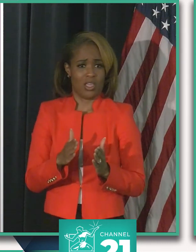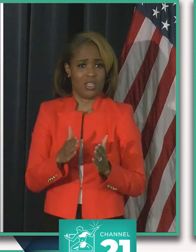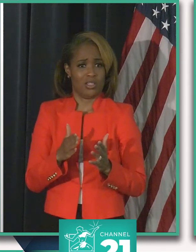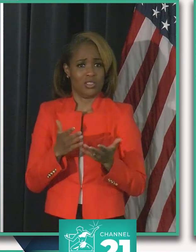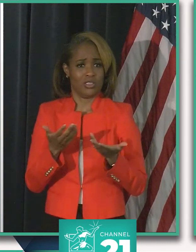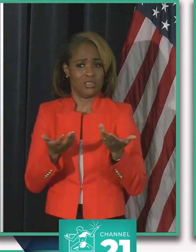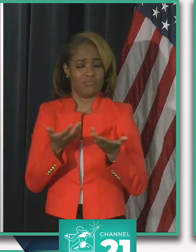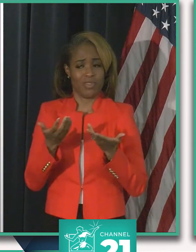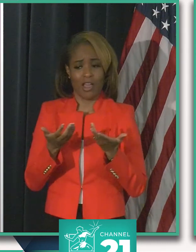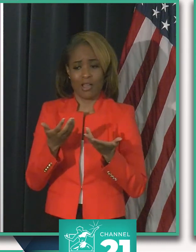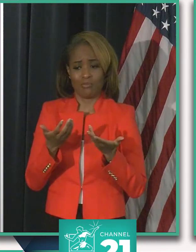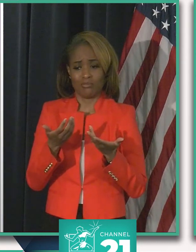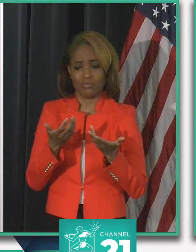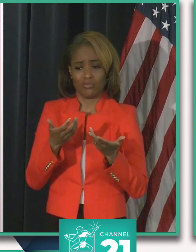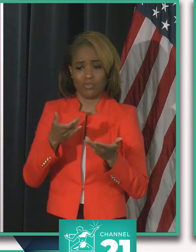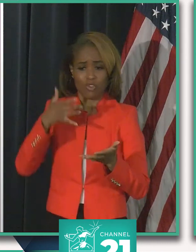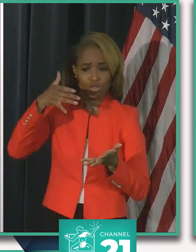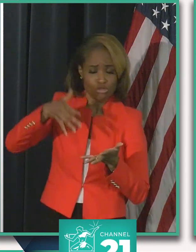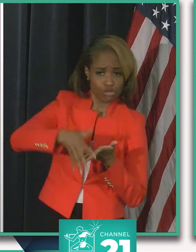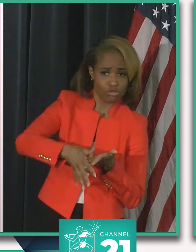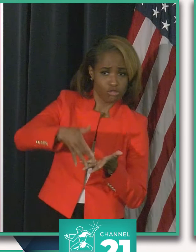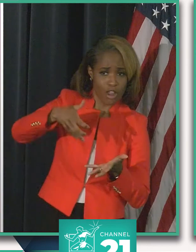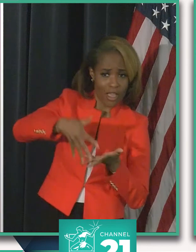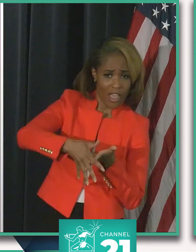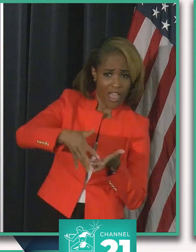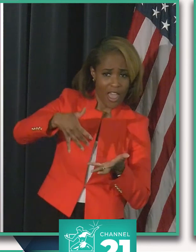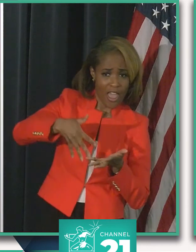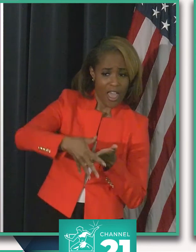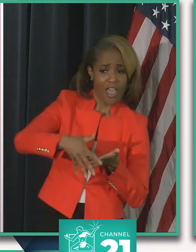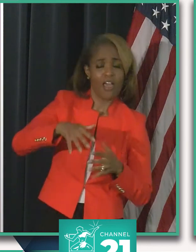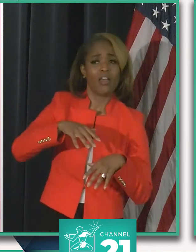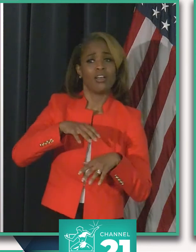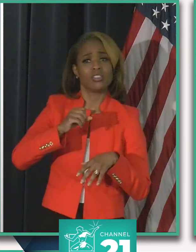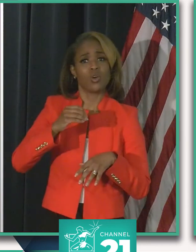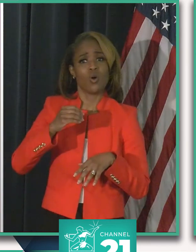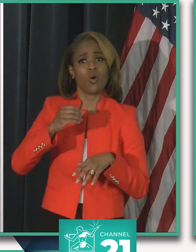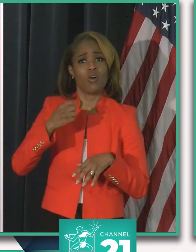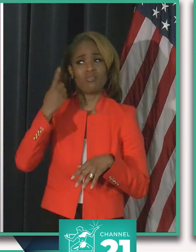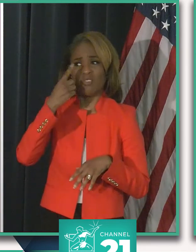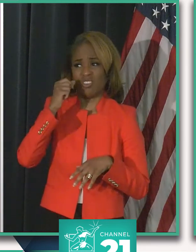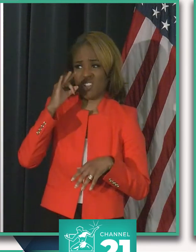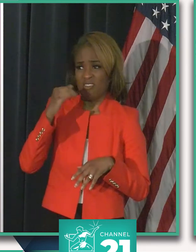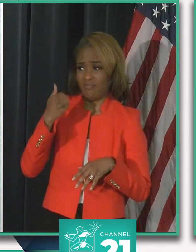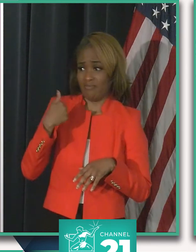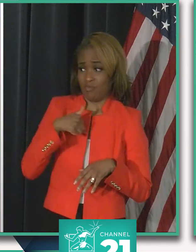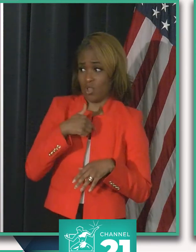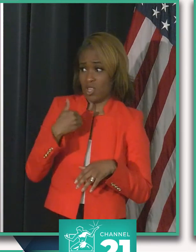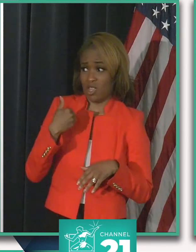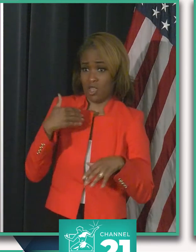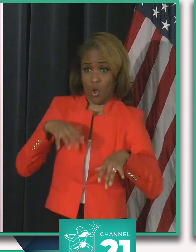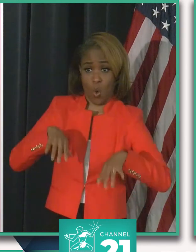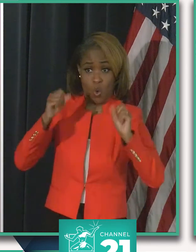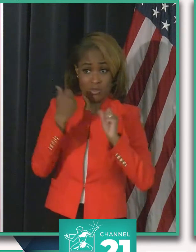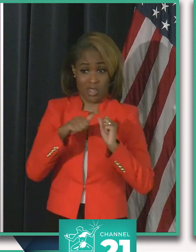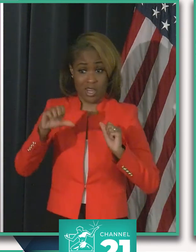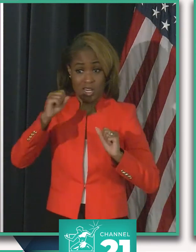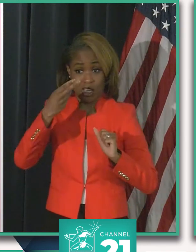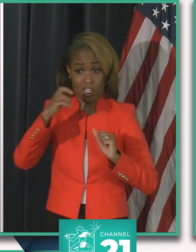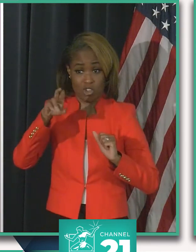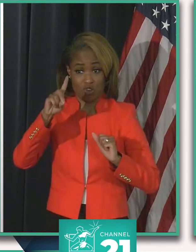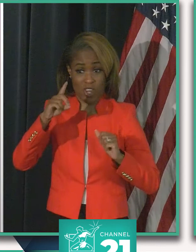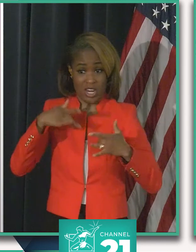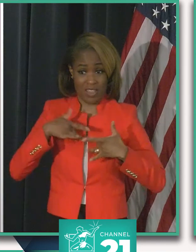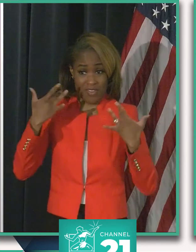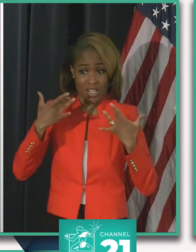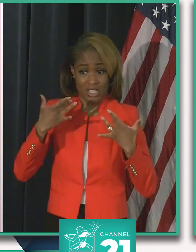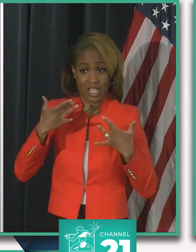dispose of shredding, and I wondered if we are having any upcoming shredding events. That's number one. And Chief Craig, if